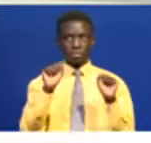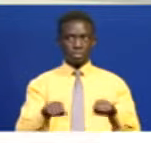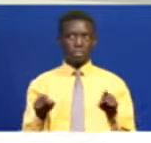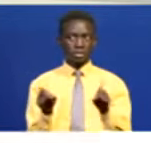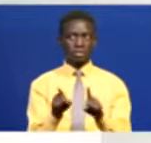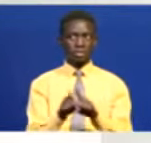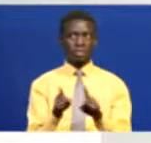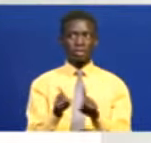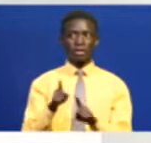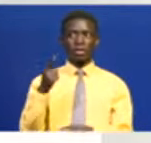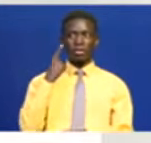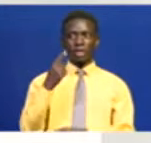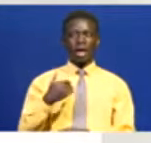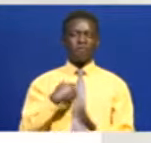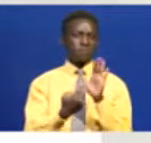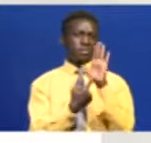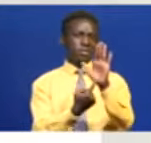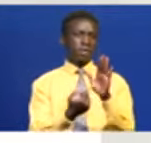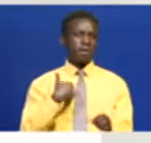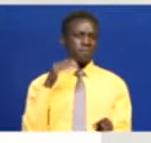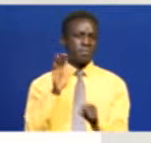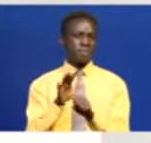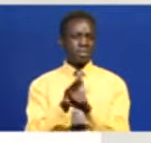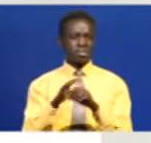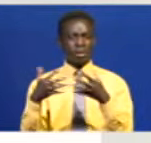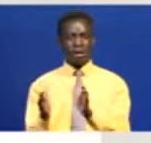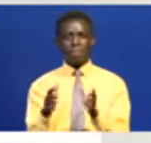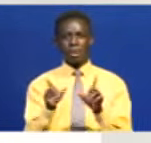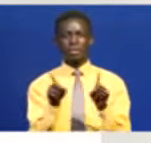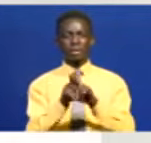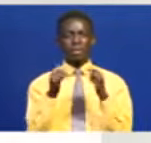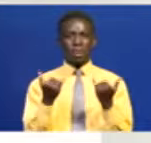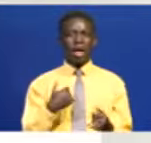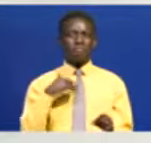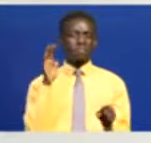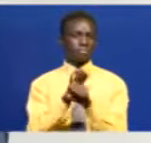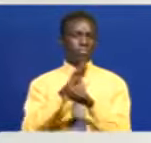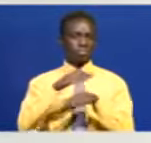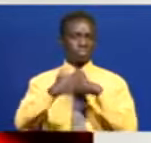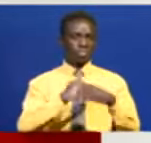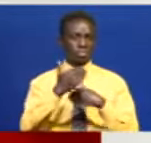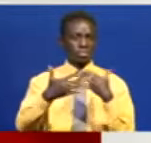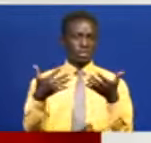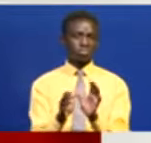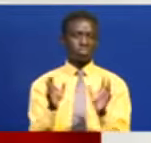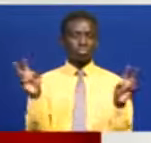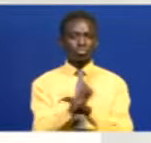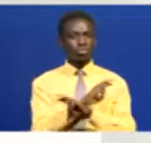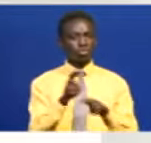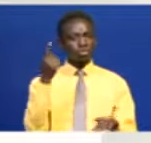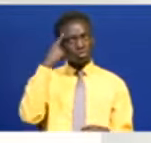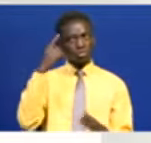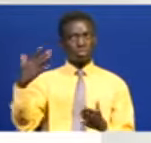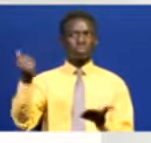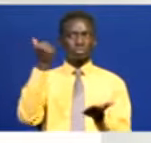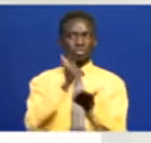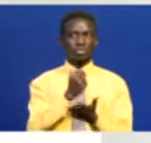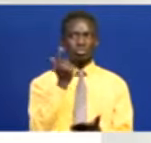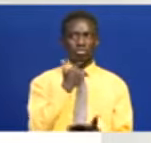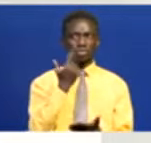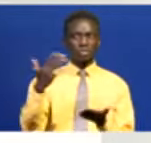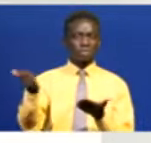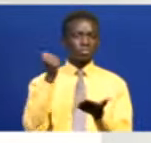example, I've been having many companies. Like right now, as we speak, we have many textile companies that are looking at appointing distributors,